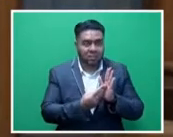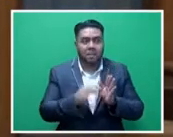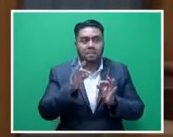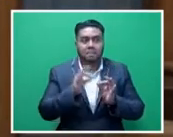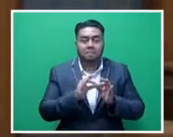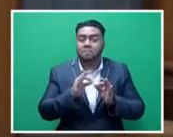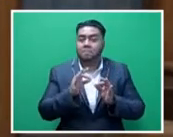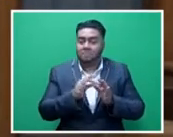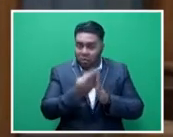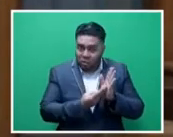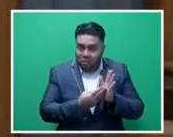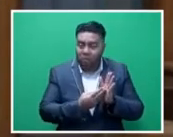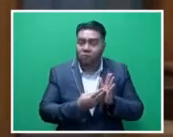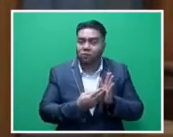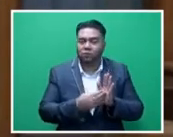on